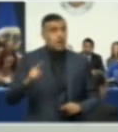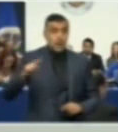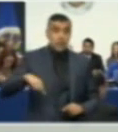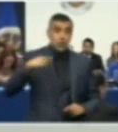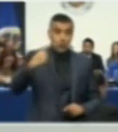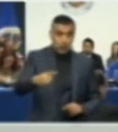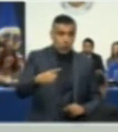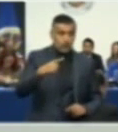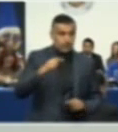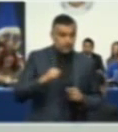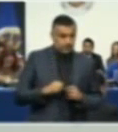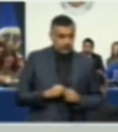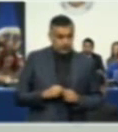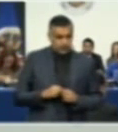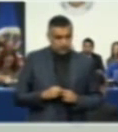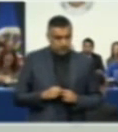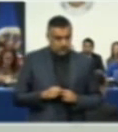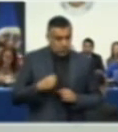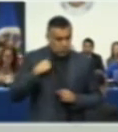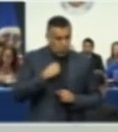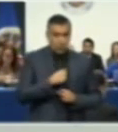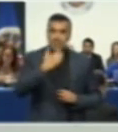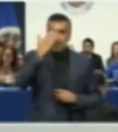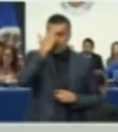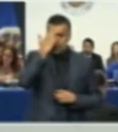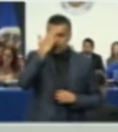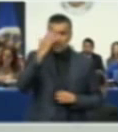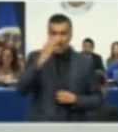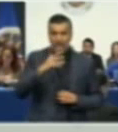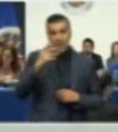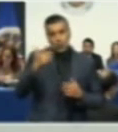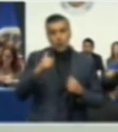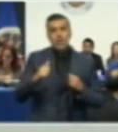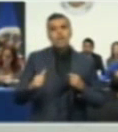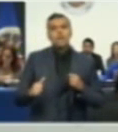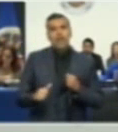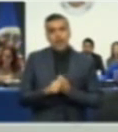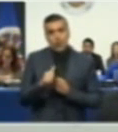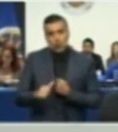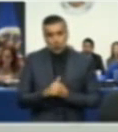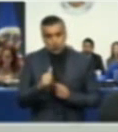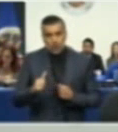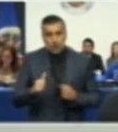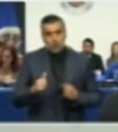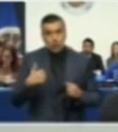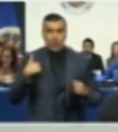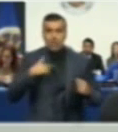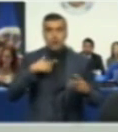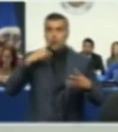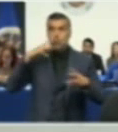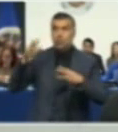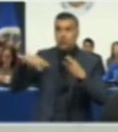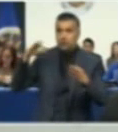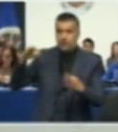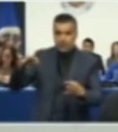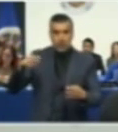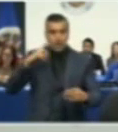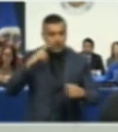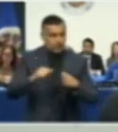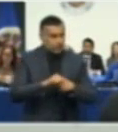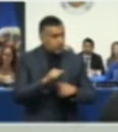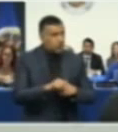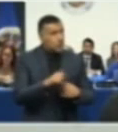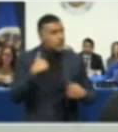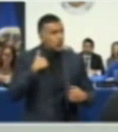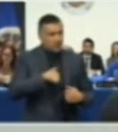to the fact that we know that there are certain dangers. We don't live in utopia. There are certain dangers, and I'm thinking